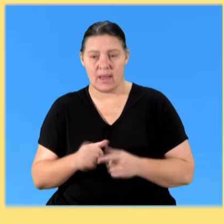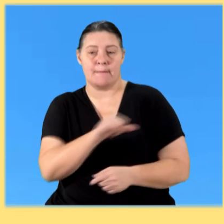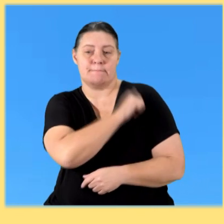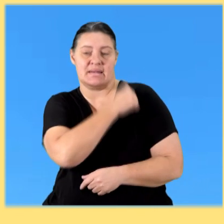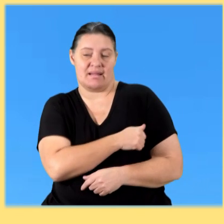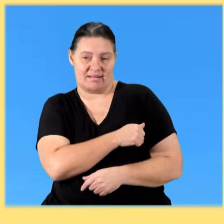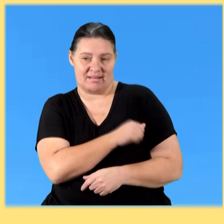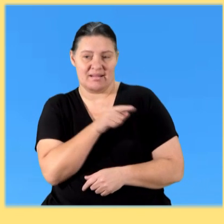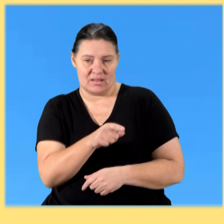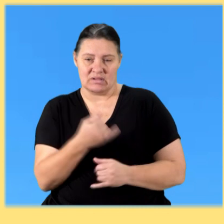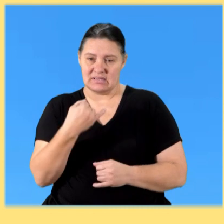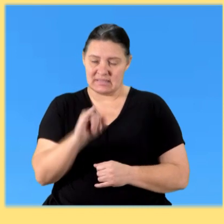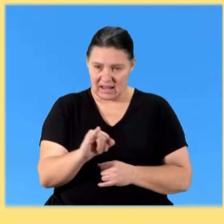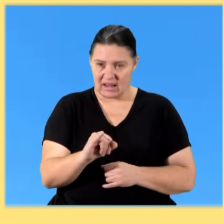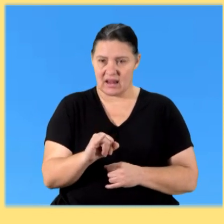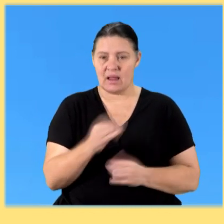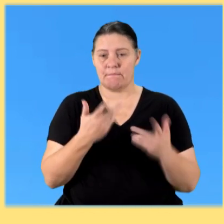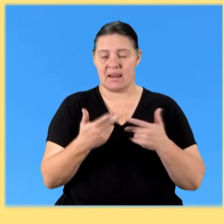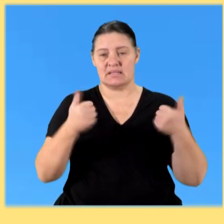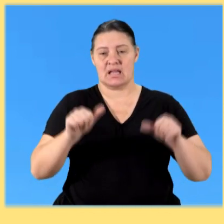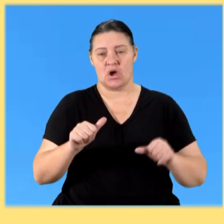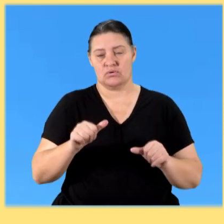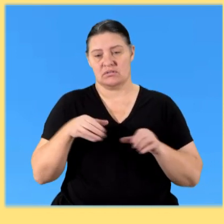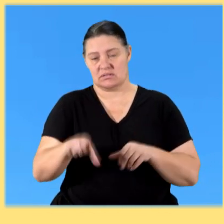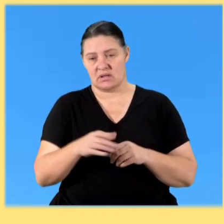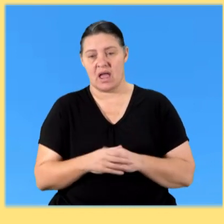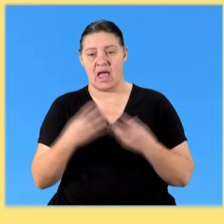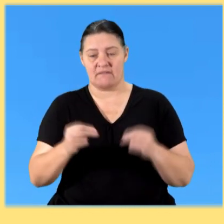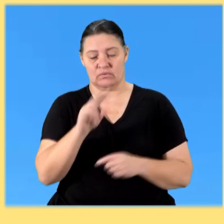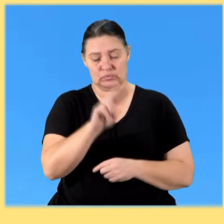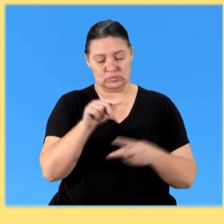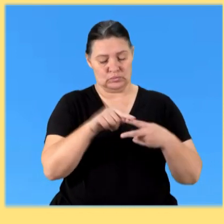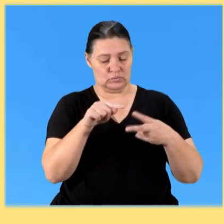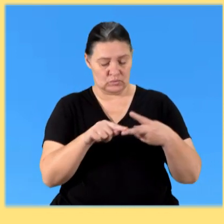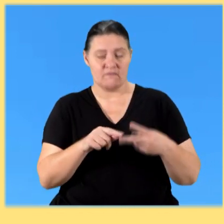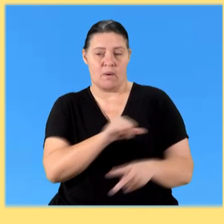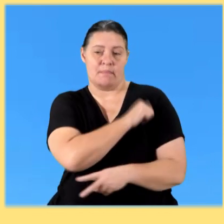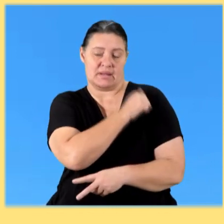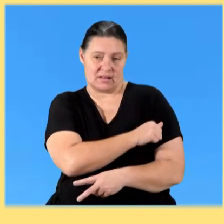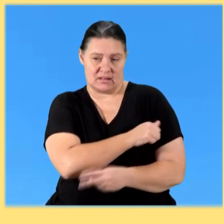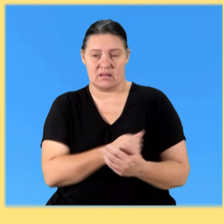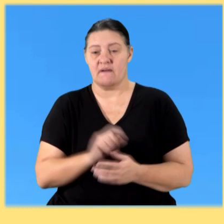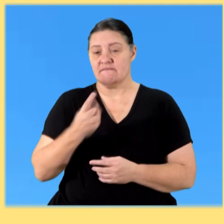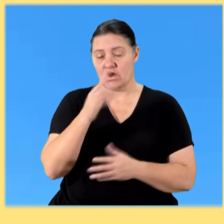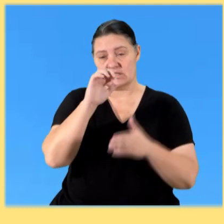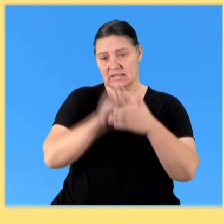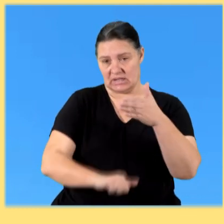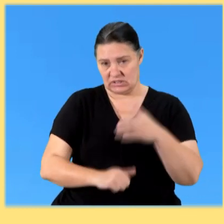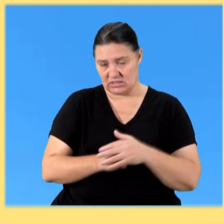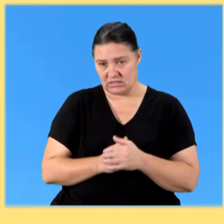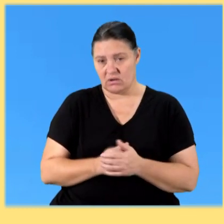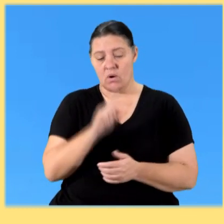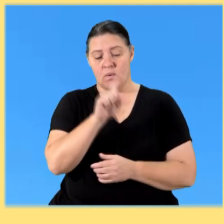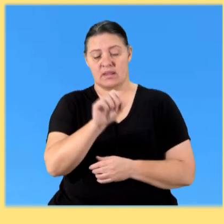account is medical aid. We are still in the balance sheet account section. We have two amounts for medical aid. Firstly, from the